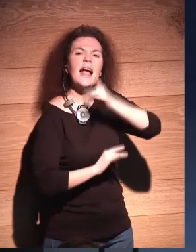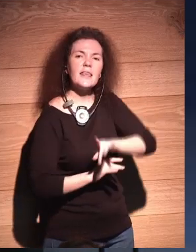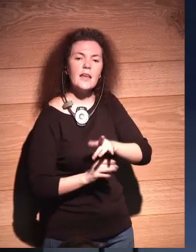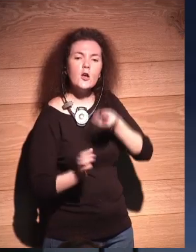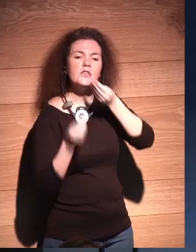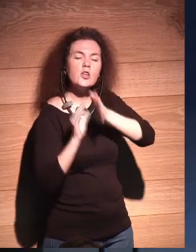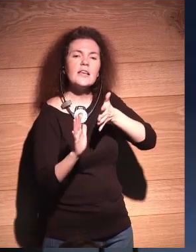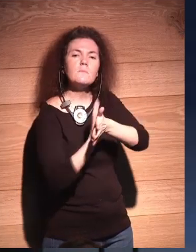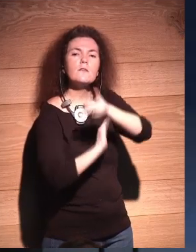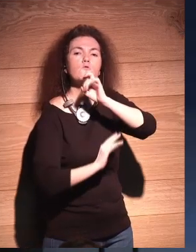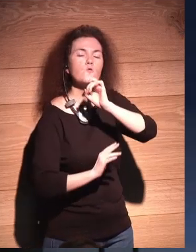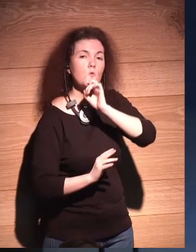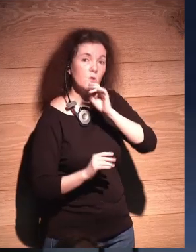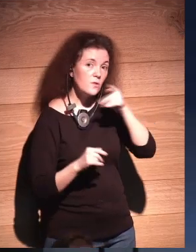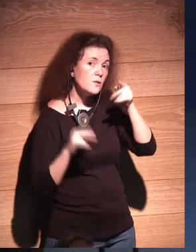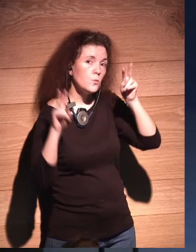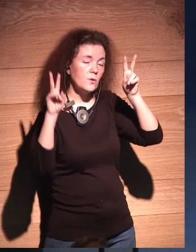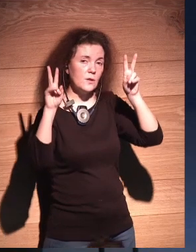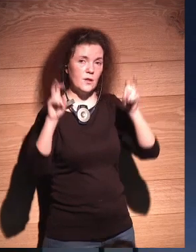very